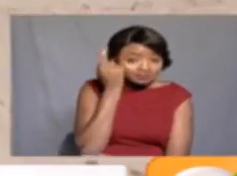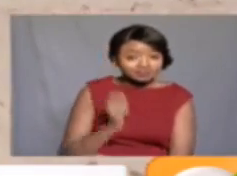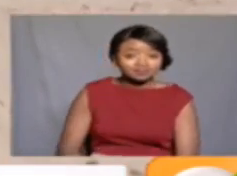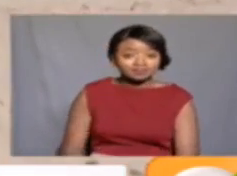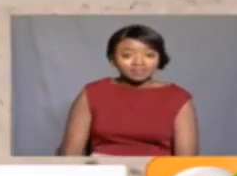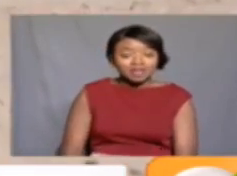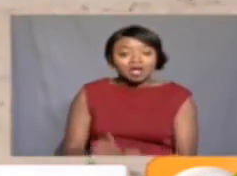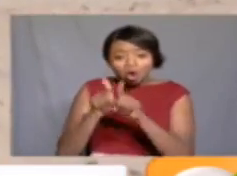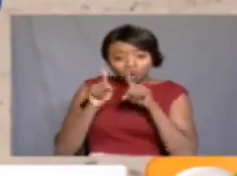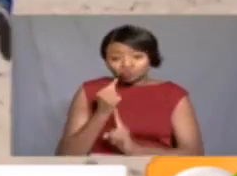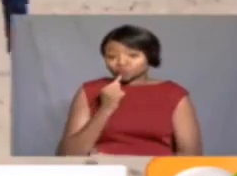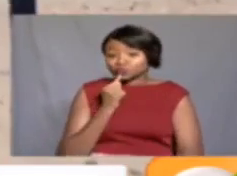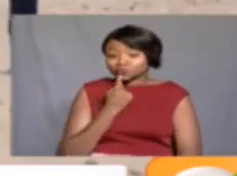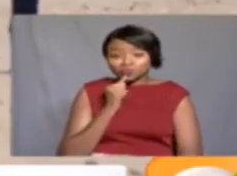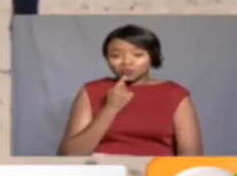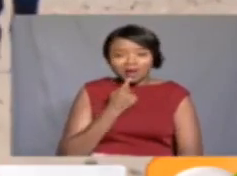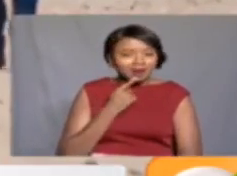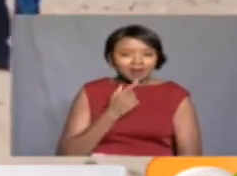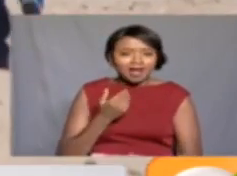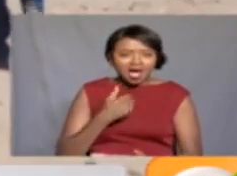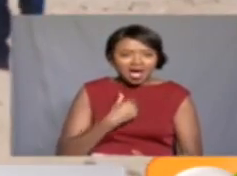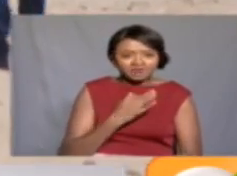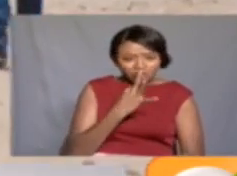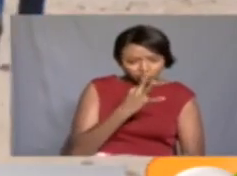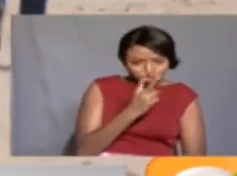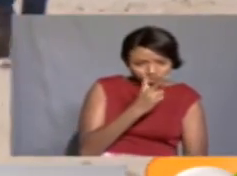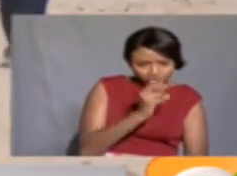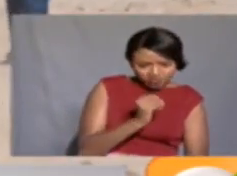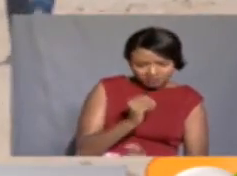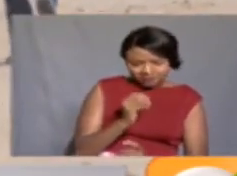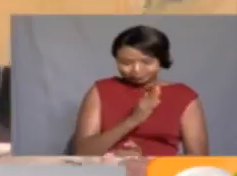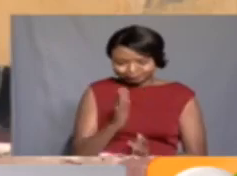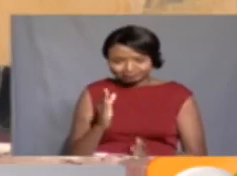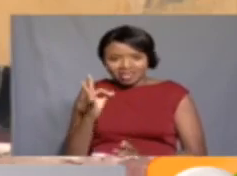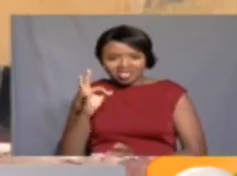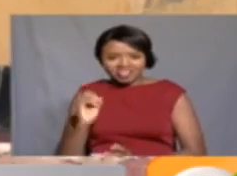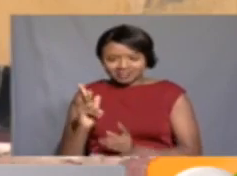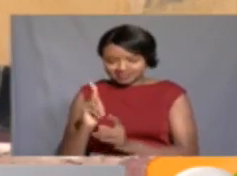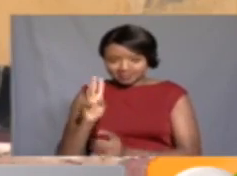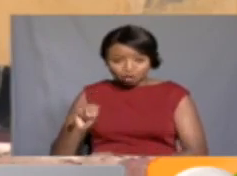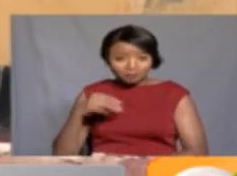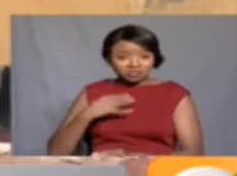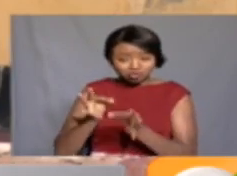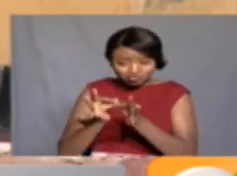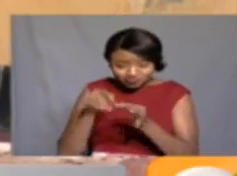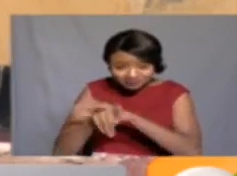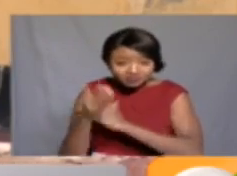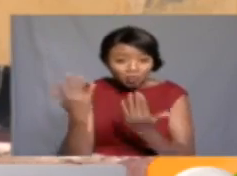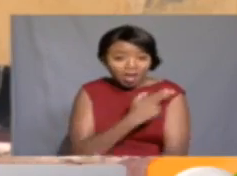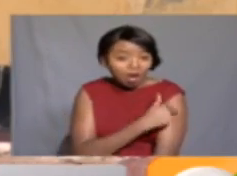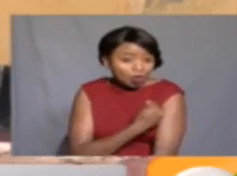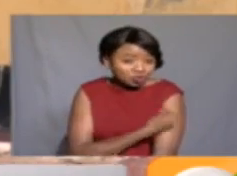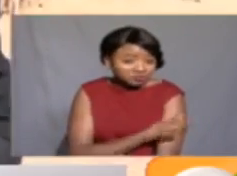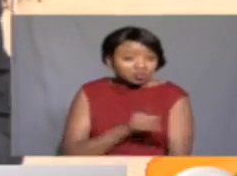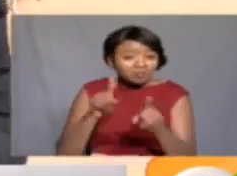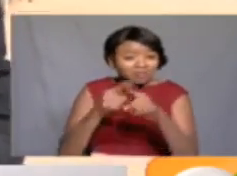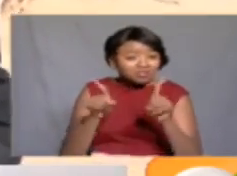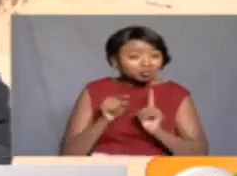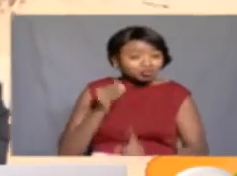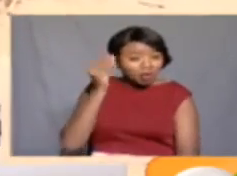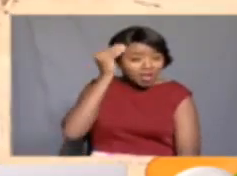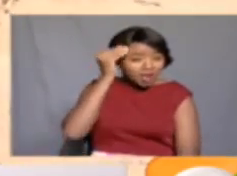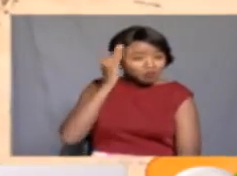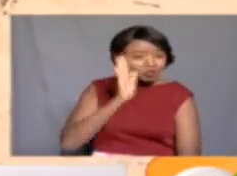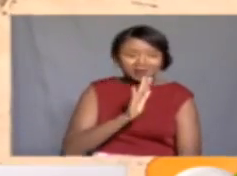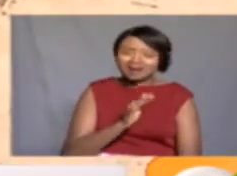In Turkana, it is at least 20 to 30 kilometers to the nearest health facility for many of them. And high literacy levels contribute